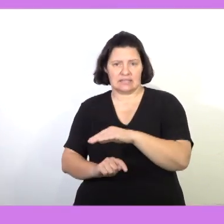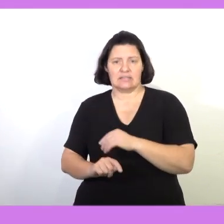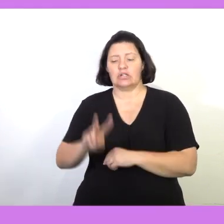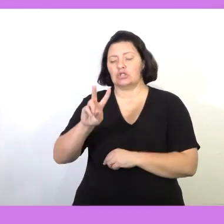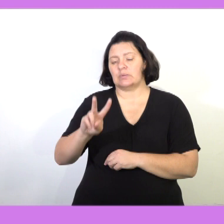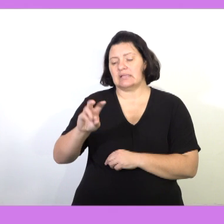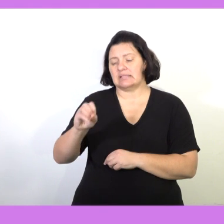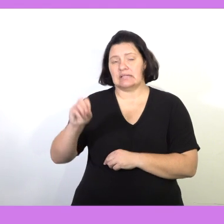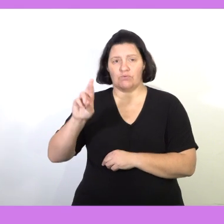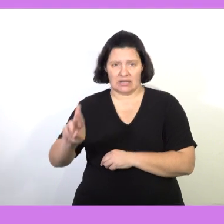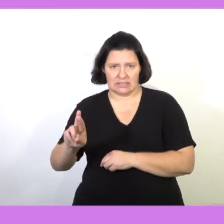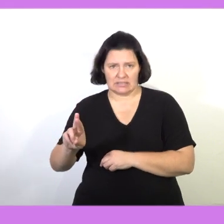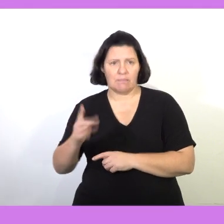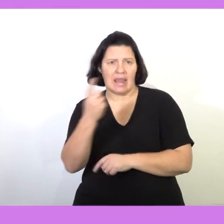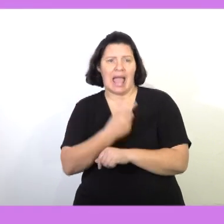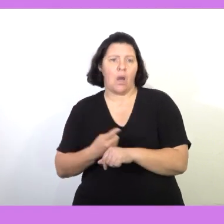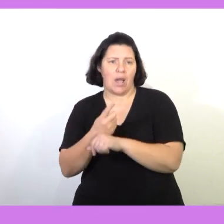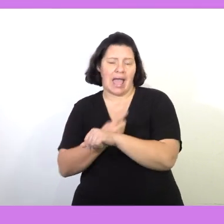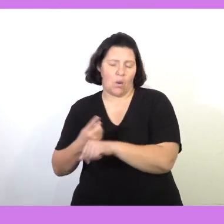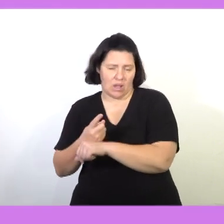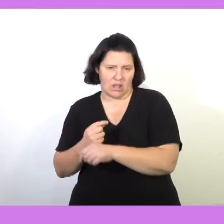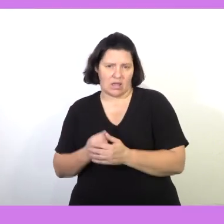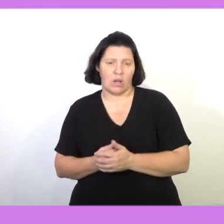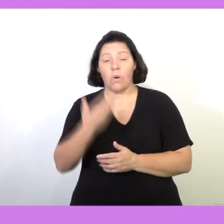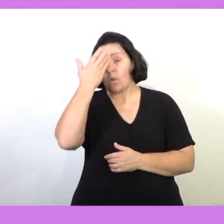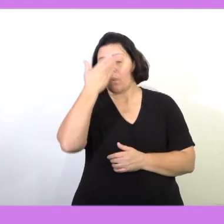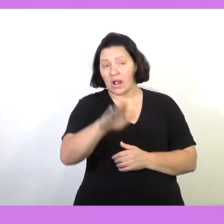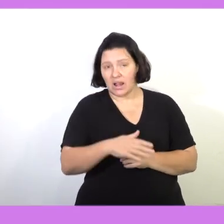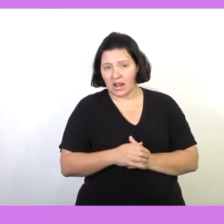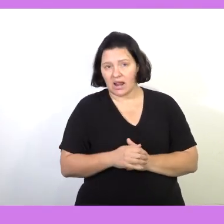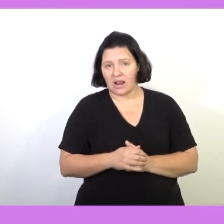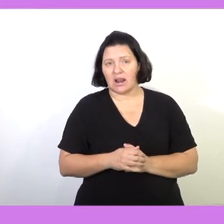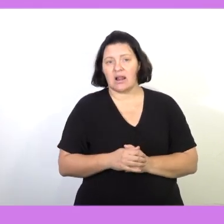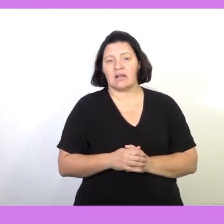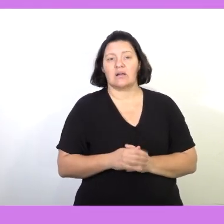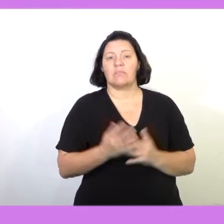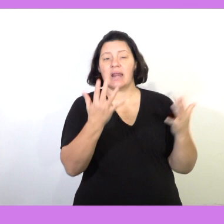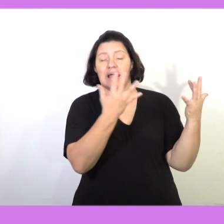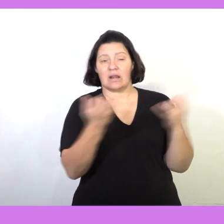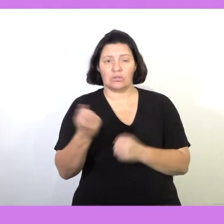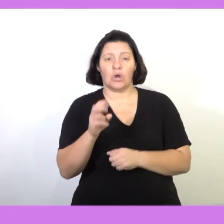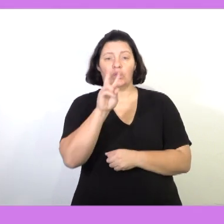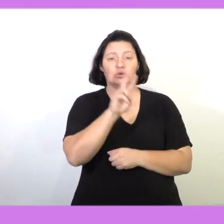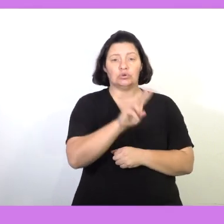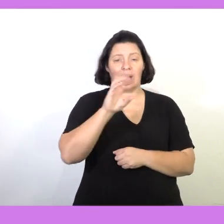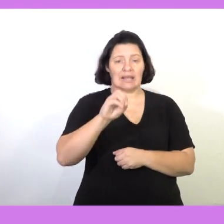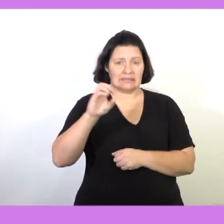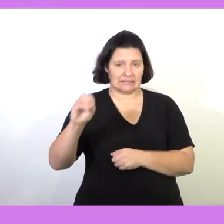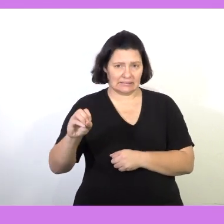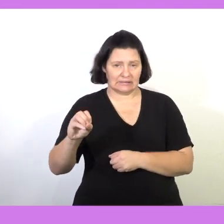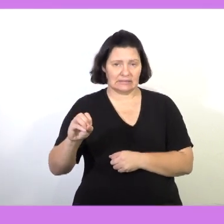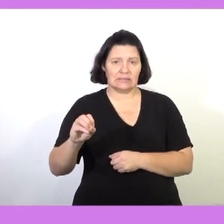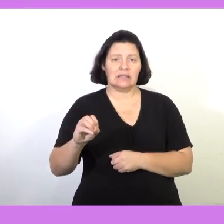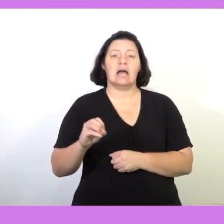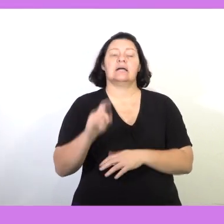by 20 rands, which is the hourly rate. Then we know that it will give us, let's calculate 200